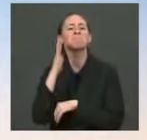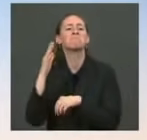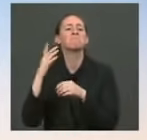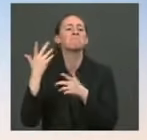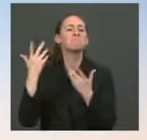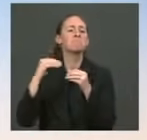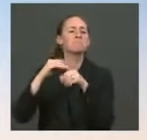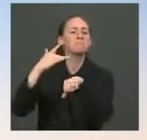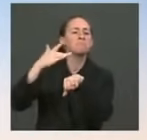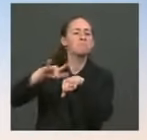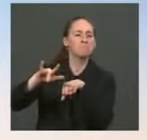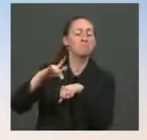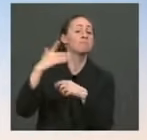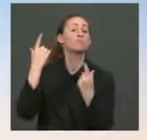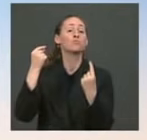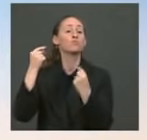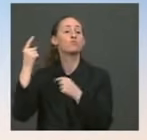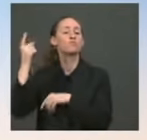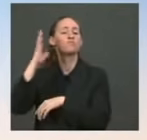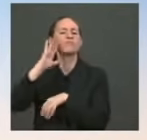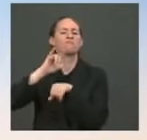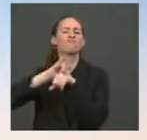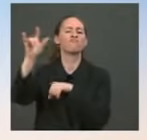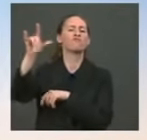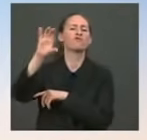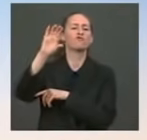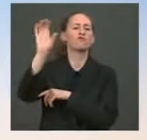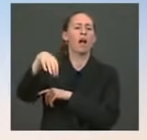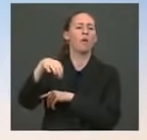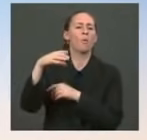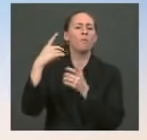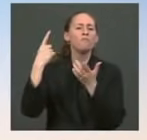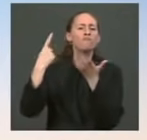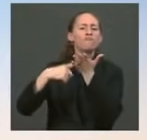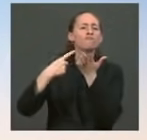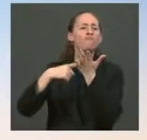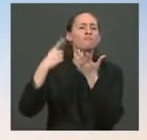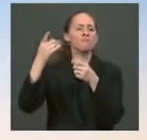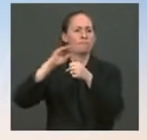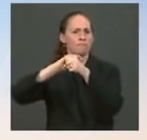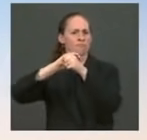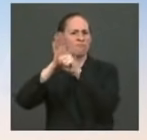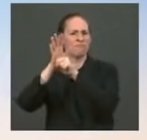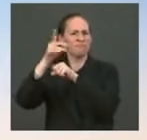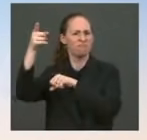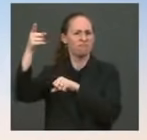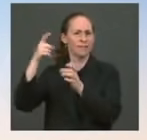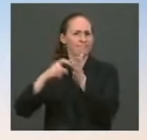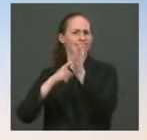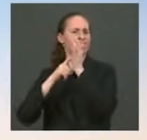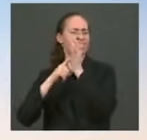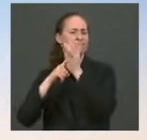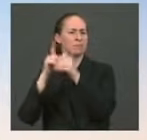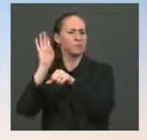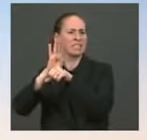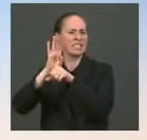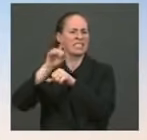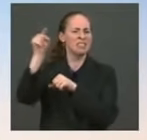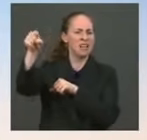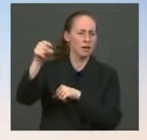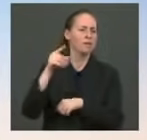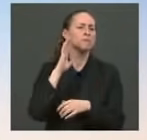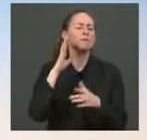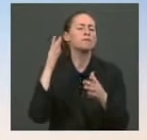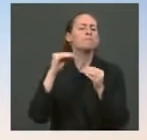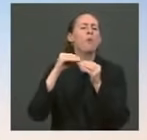to Chicago, Illinois, to highlight the importance of COVID-19 vaccine requirements for businesses. And again, we'll have more as the week end